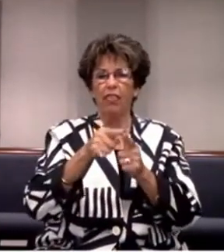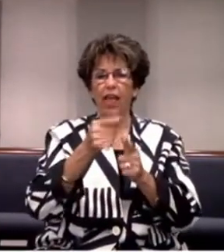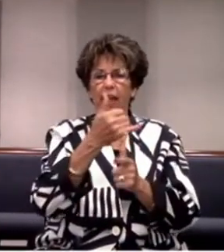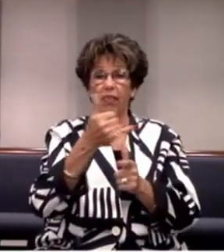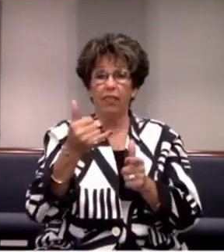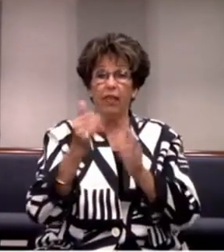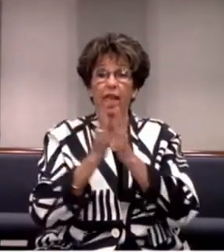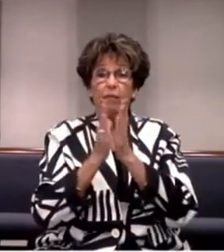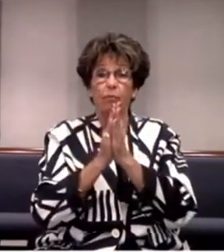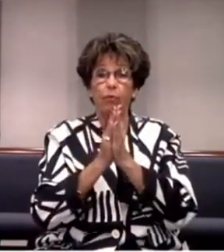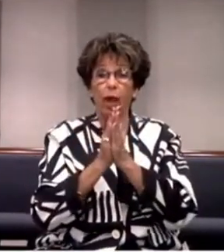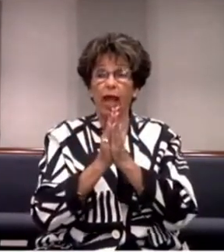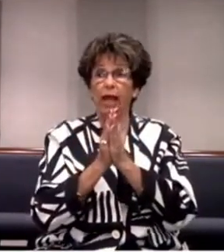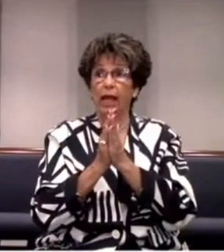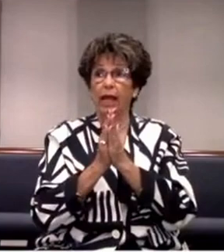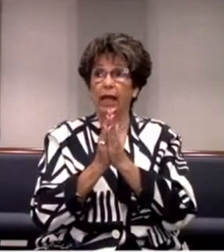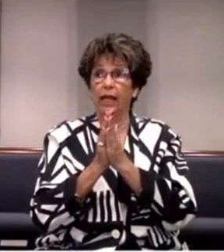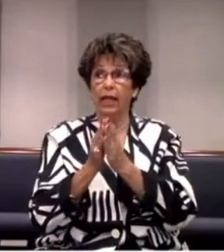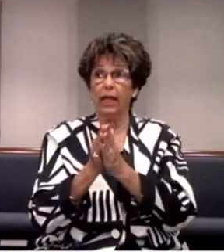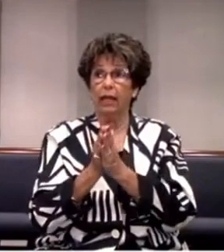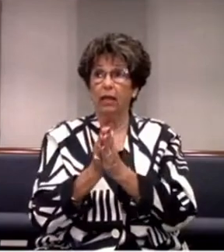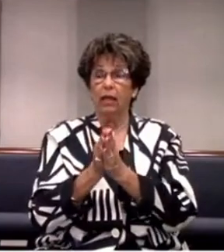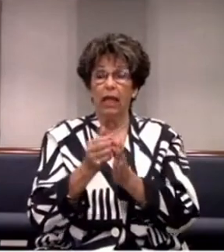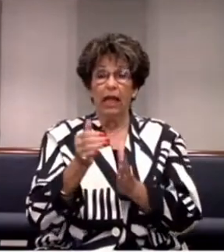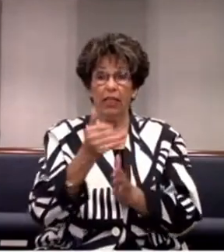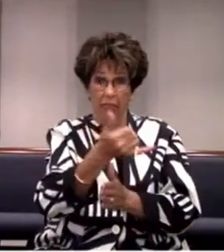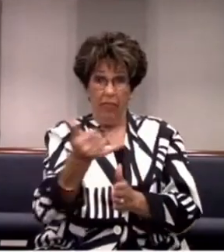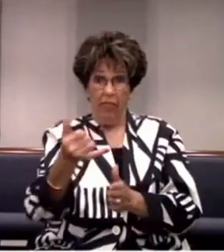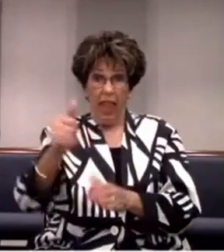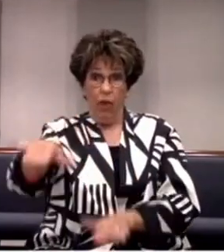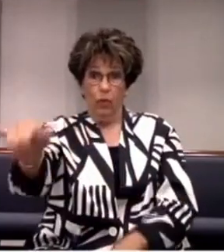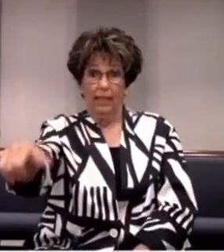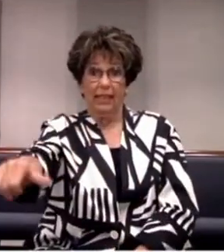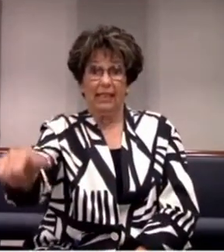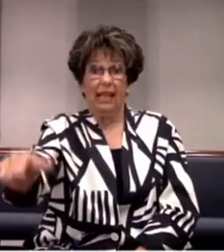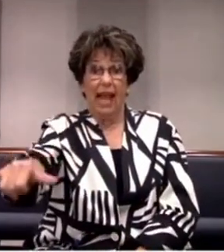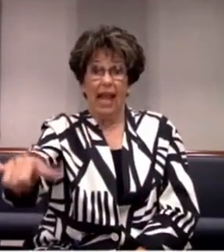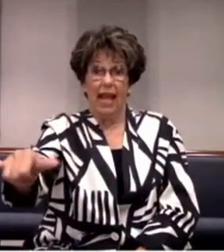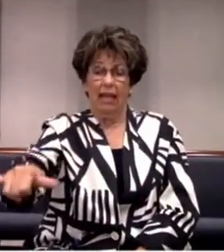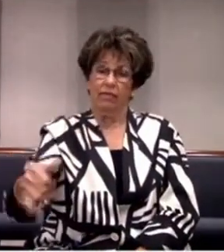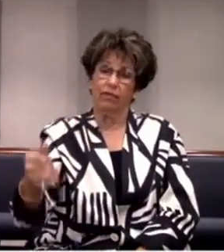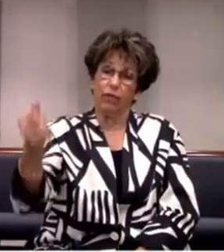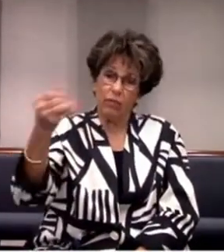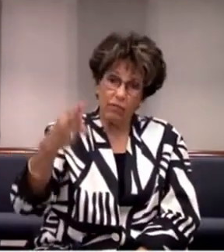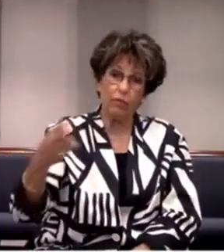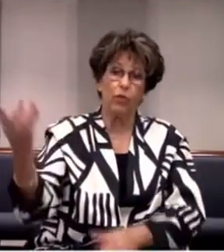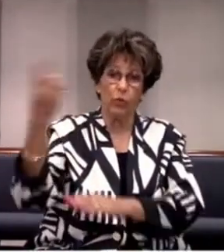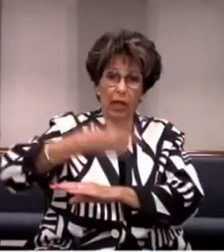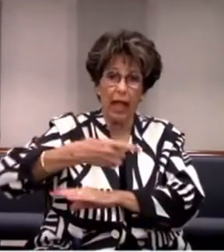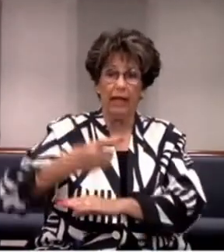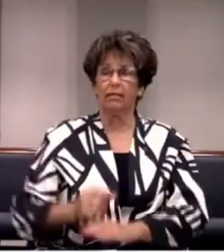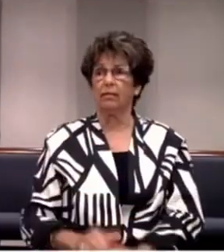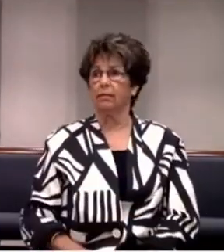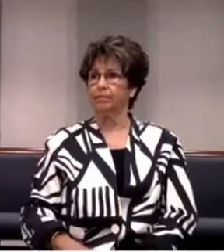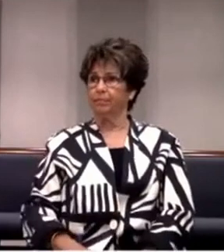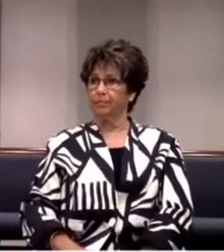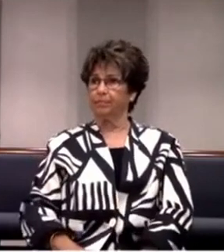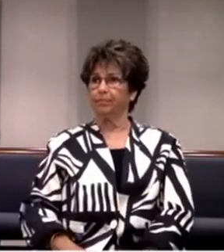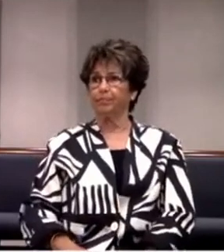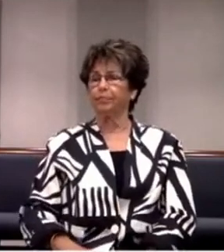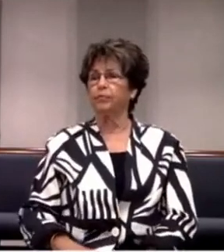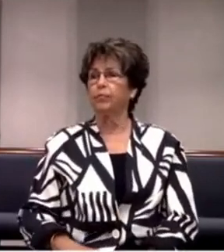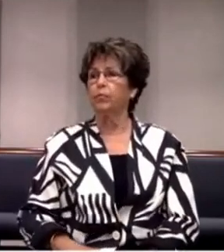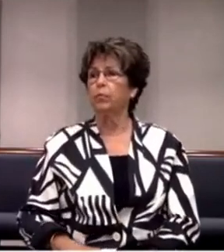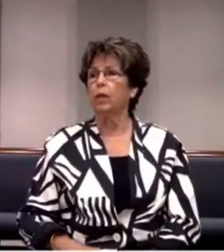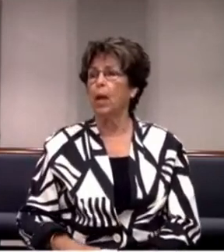to tarry certain days. So as they were baptized by the Holy Ghost, which was the evidence of true